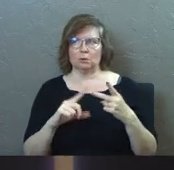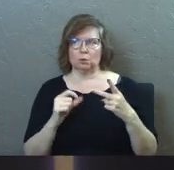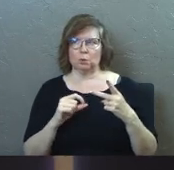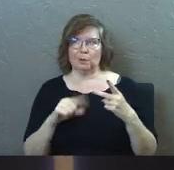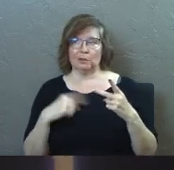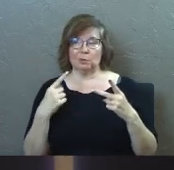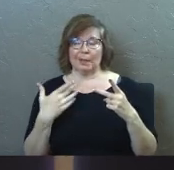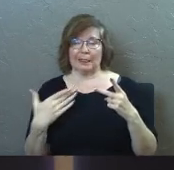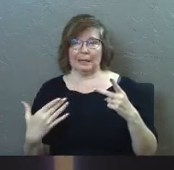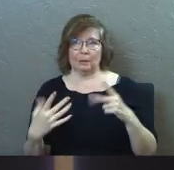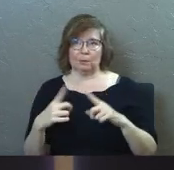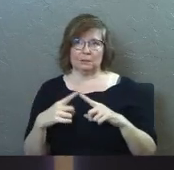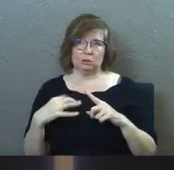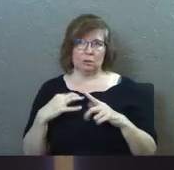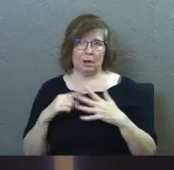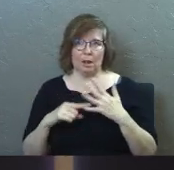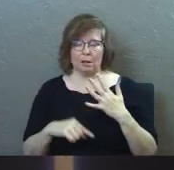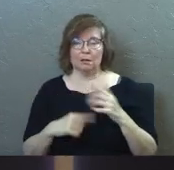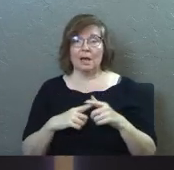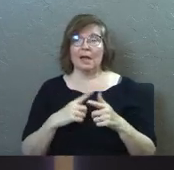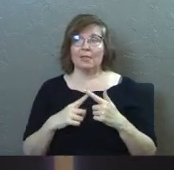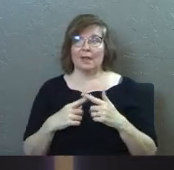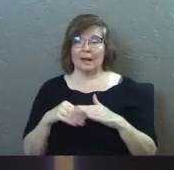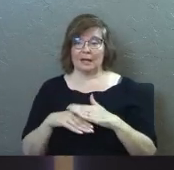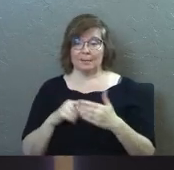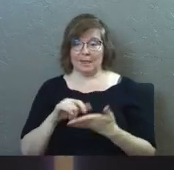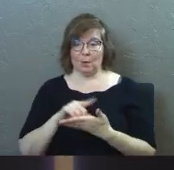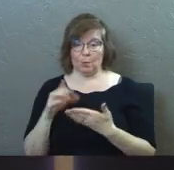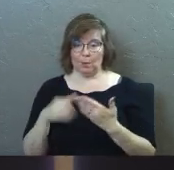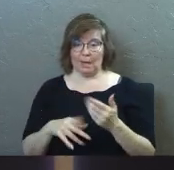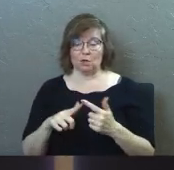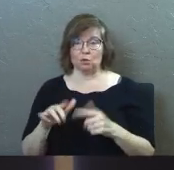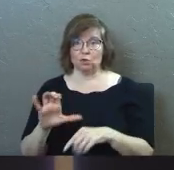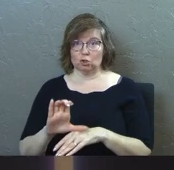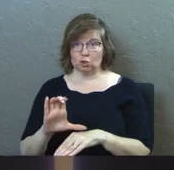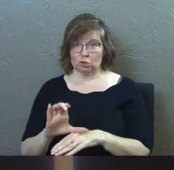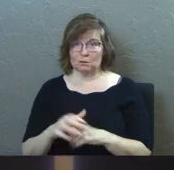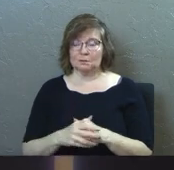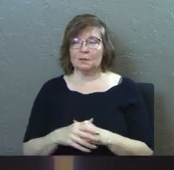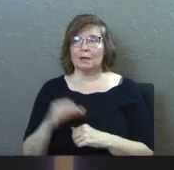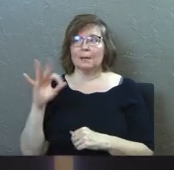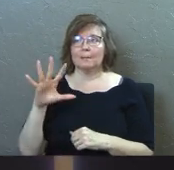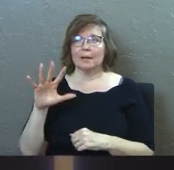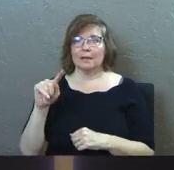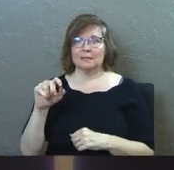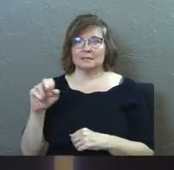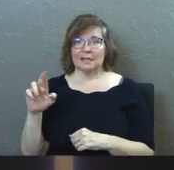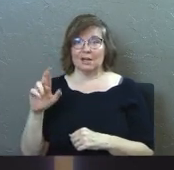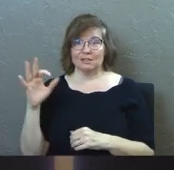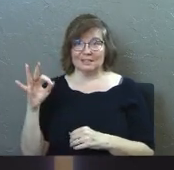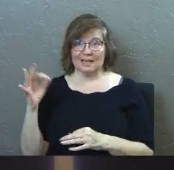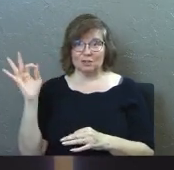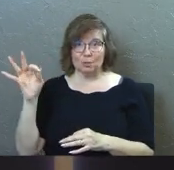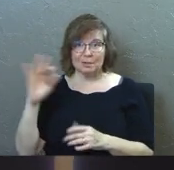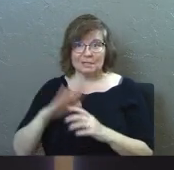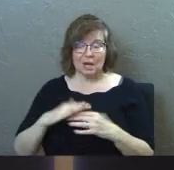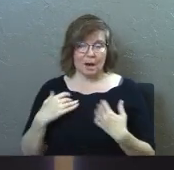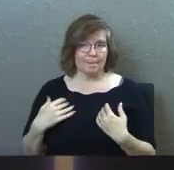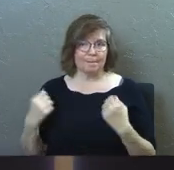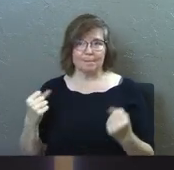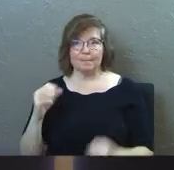this crazy thing? And then I come in that weekend to church, and Pastor Tanner decides to preach on